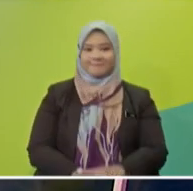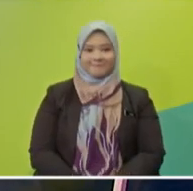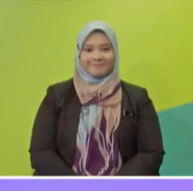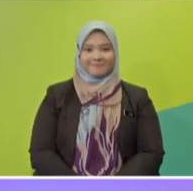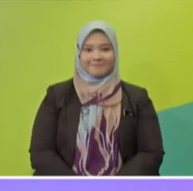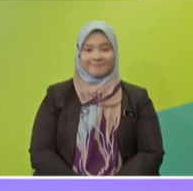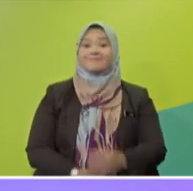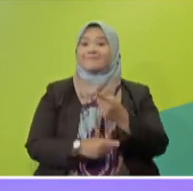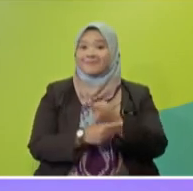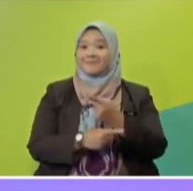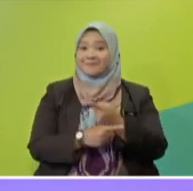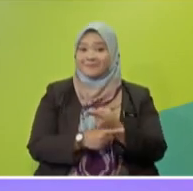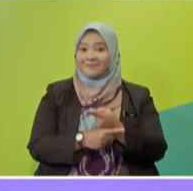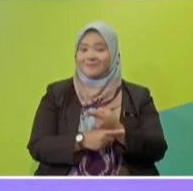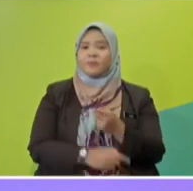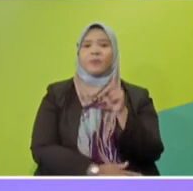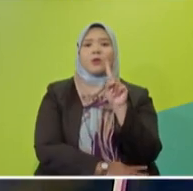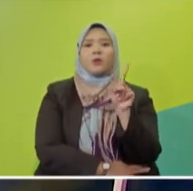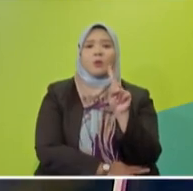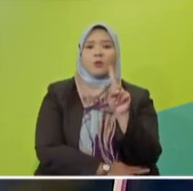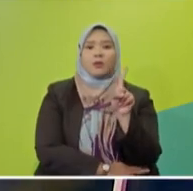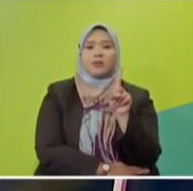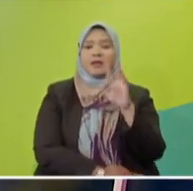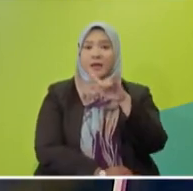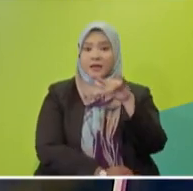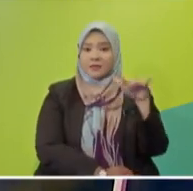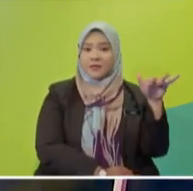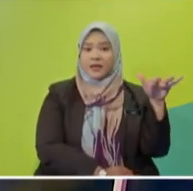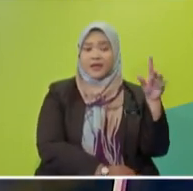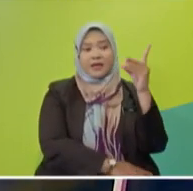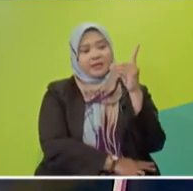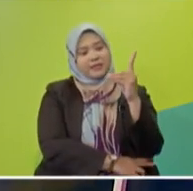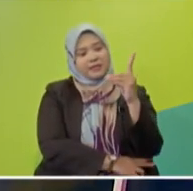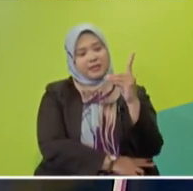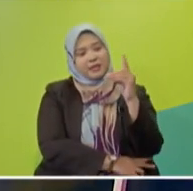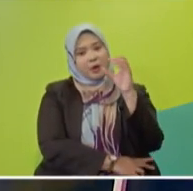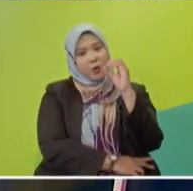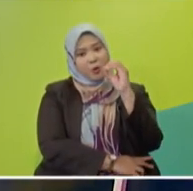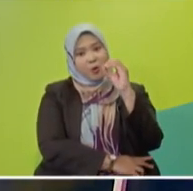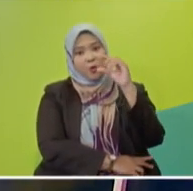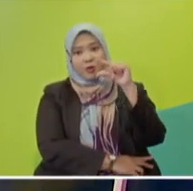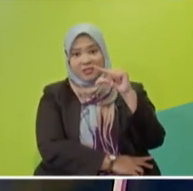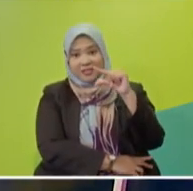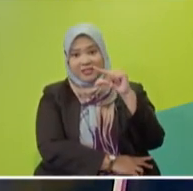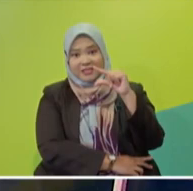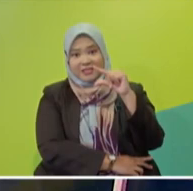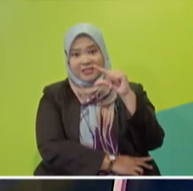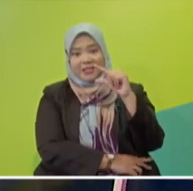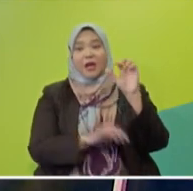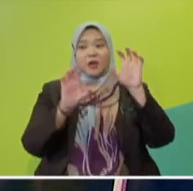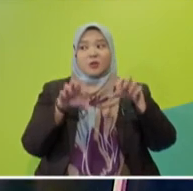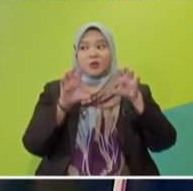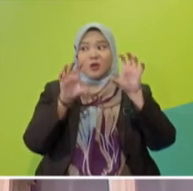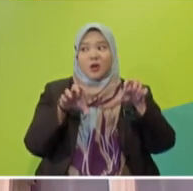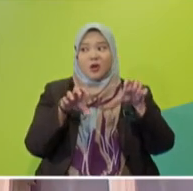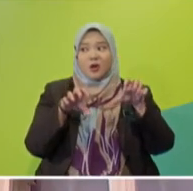O-G. Yes. D-O-G, dog. D-O-G. It's the and og. Dog.